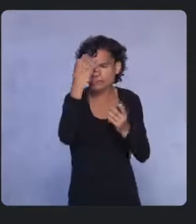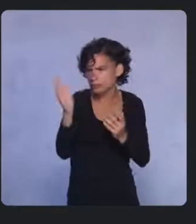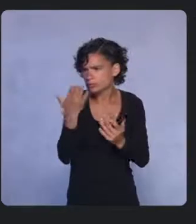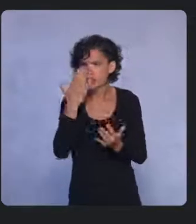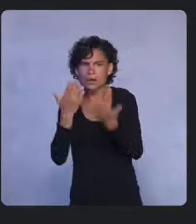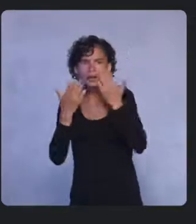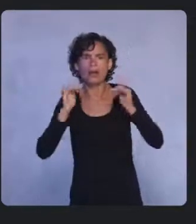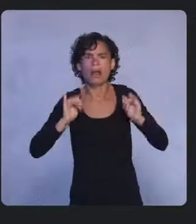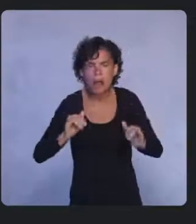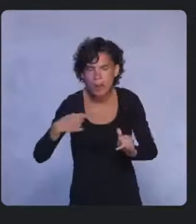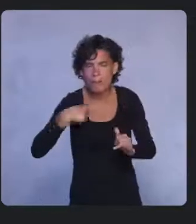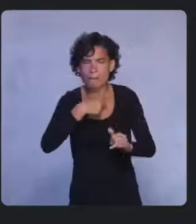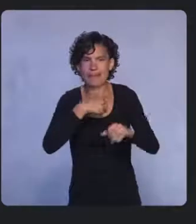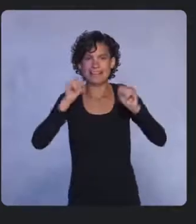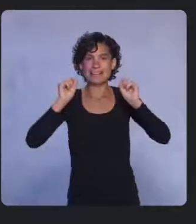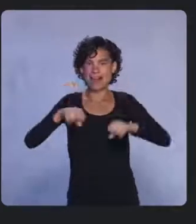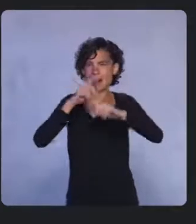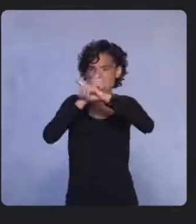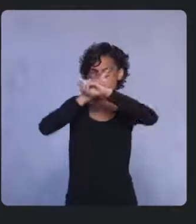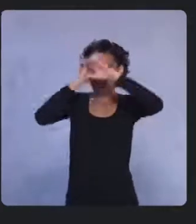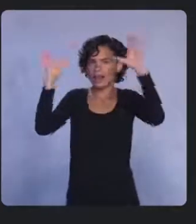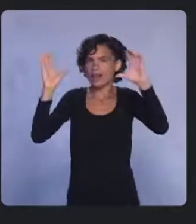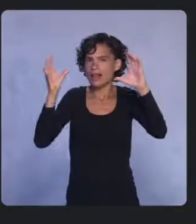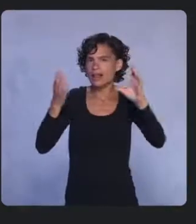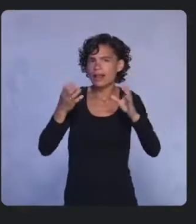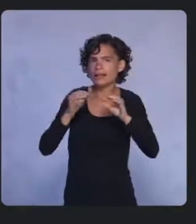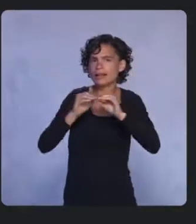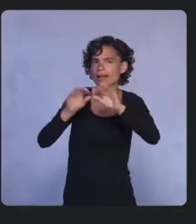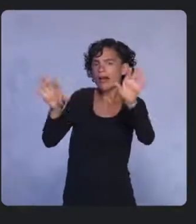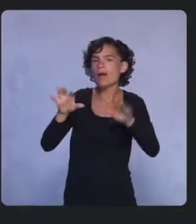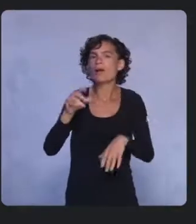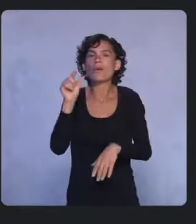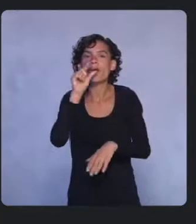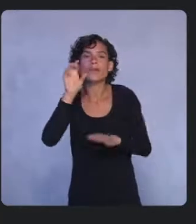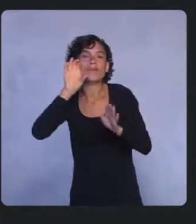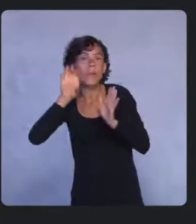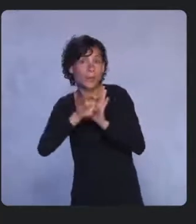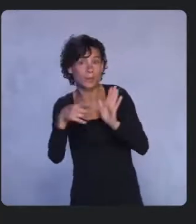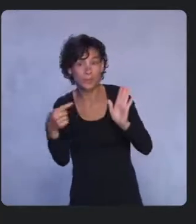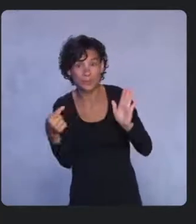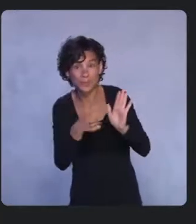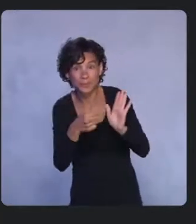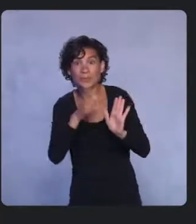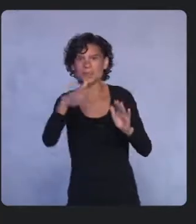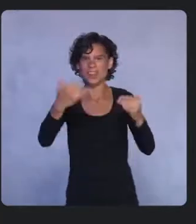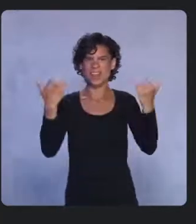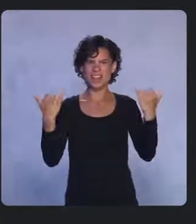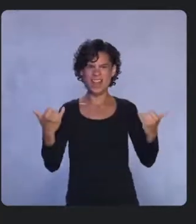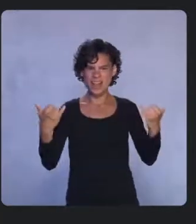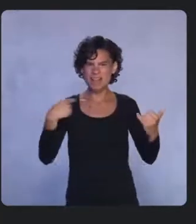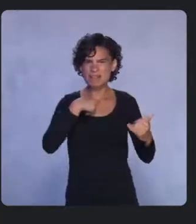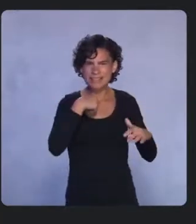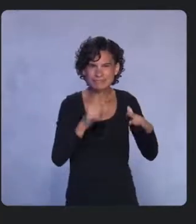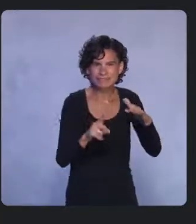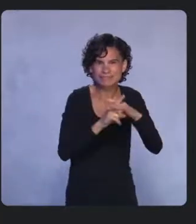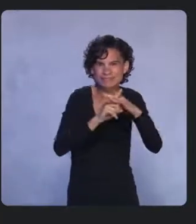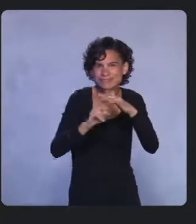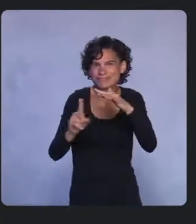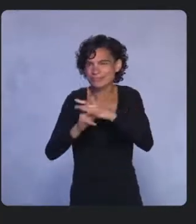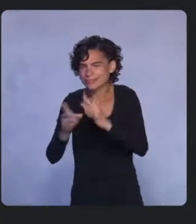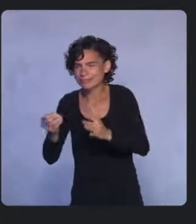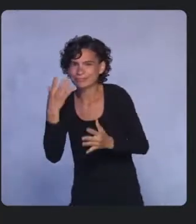to imagine and launch Google Photos. Today, we can surface and share a